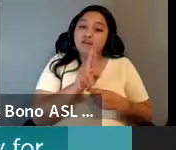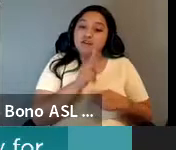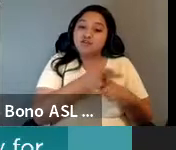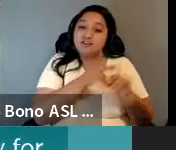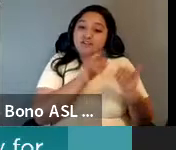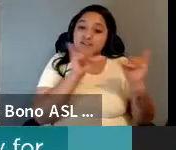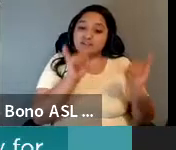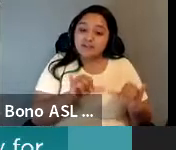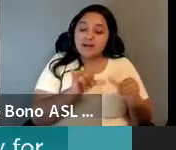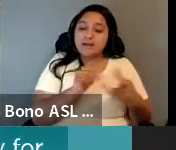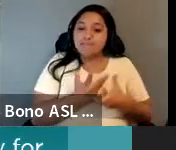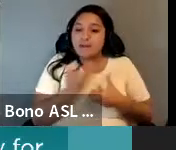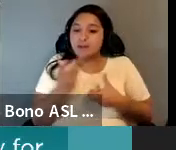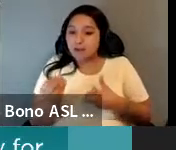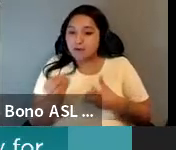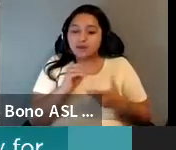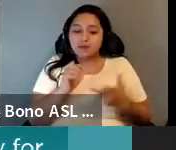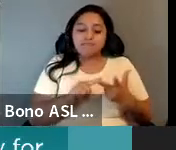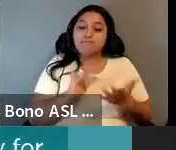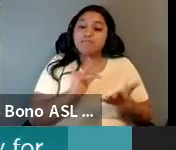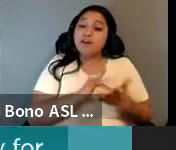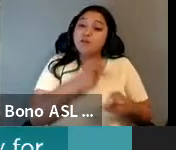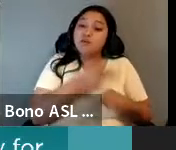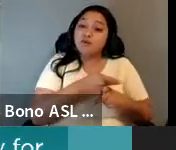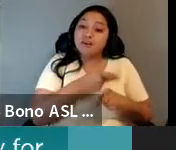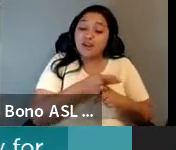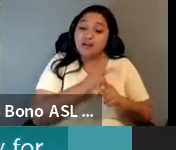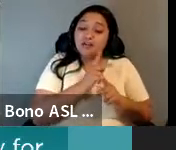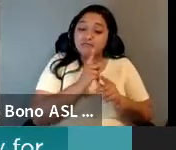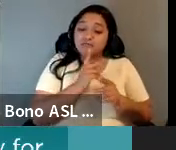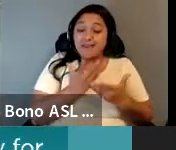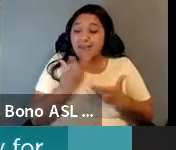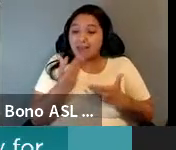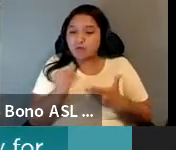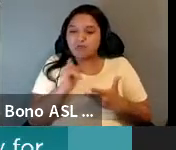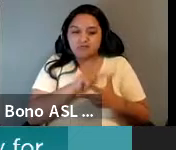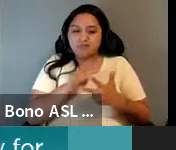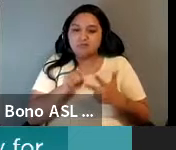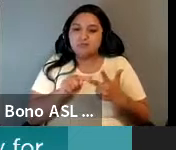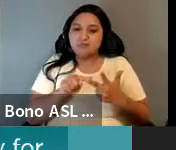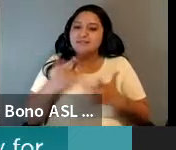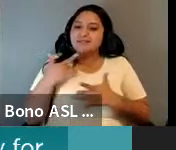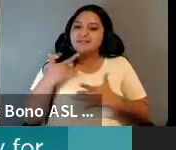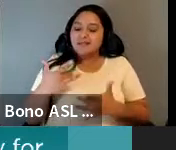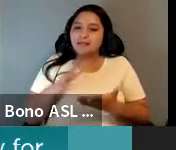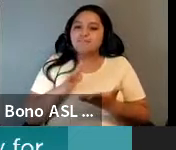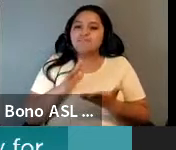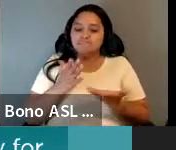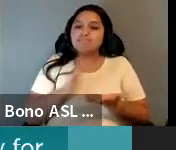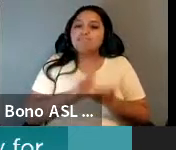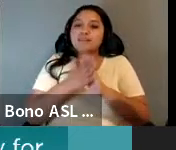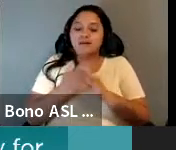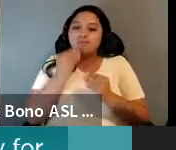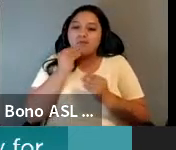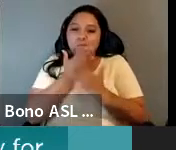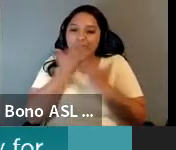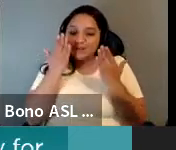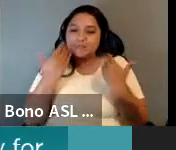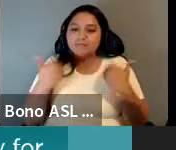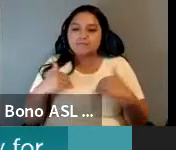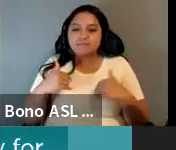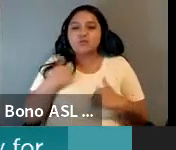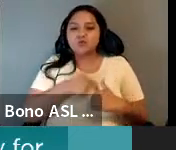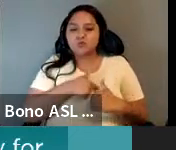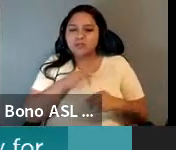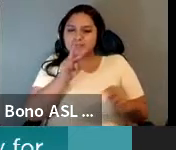medical system. So for our team, and when it comes to the budget, we're really looking at that whole spectrum of where we prevent people from